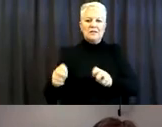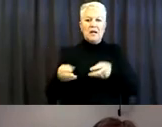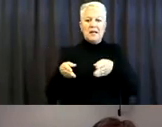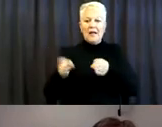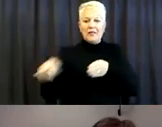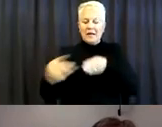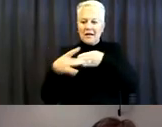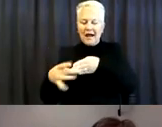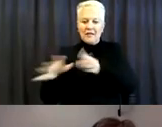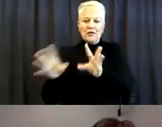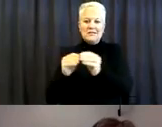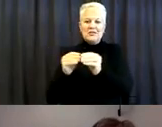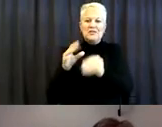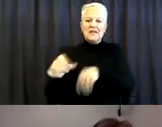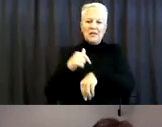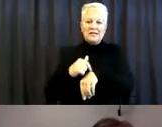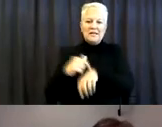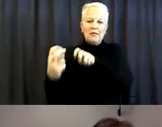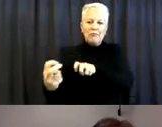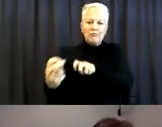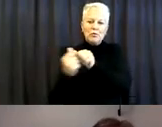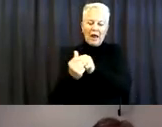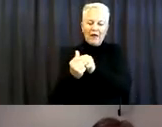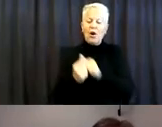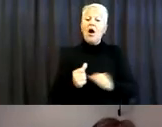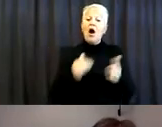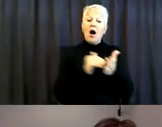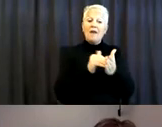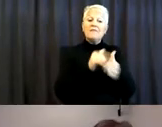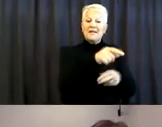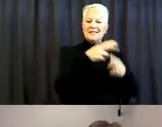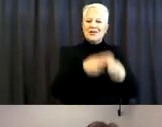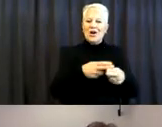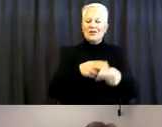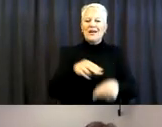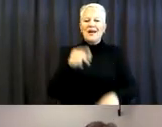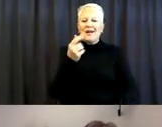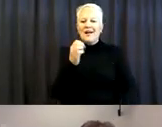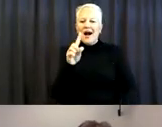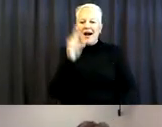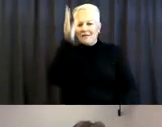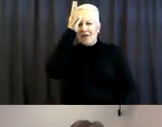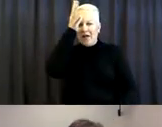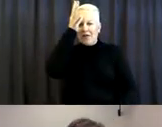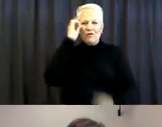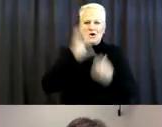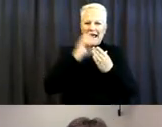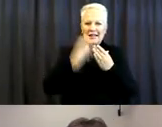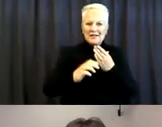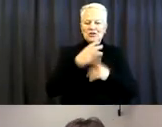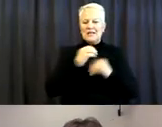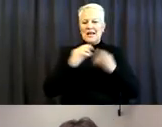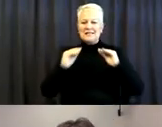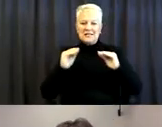session and the time together. He's often referred to as the godfather of inclusion of calendars and the teaching of